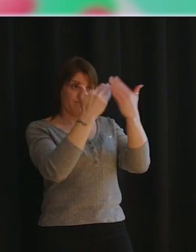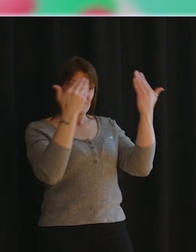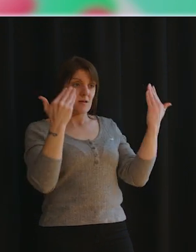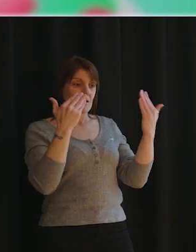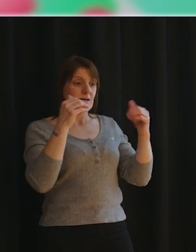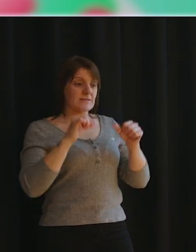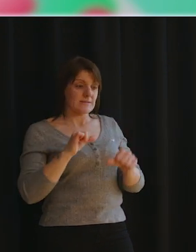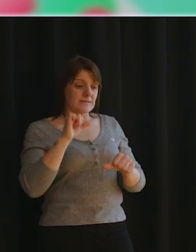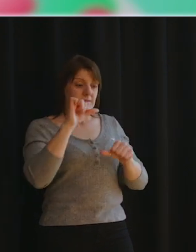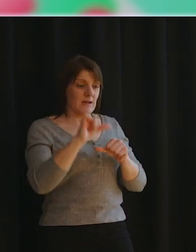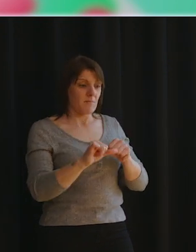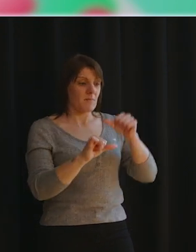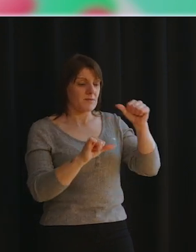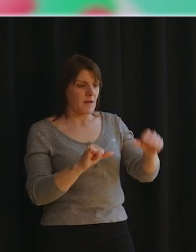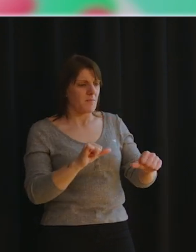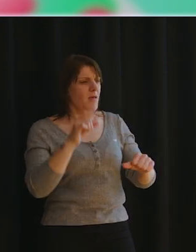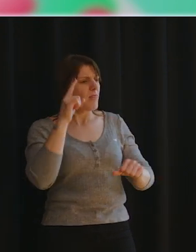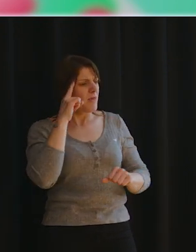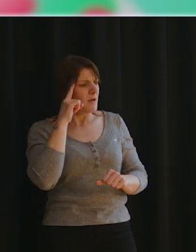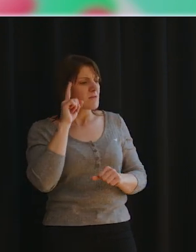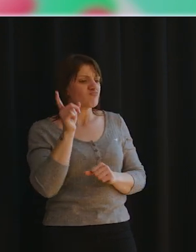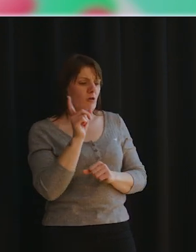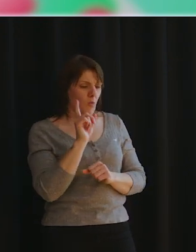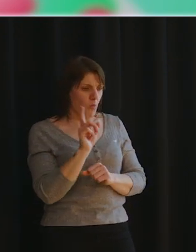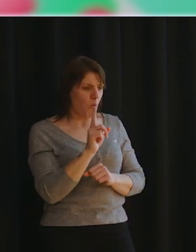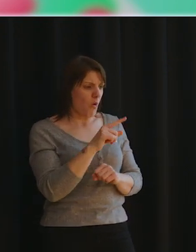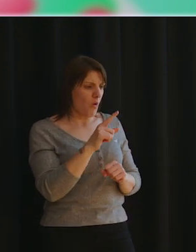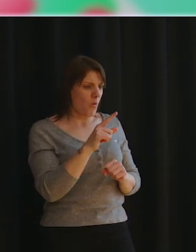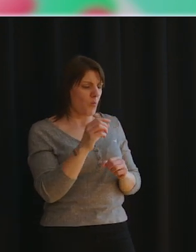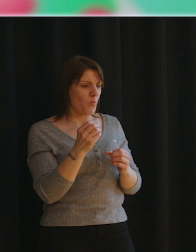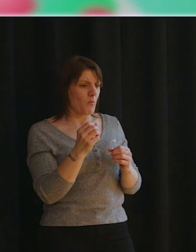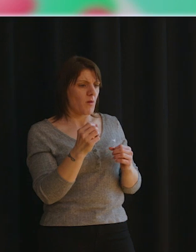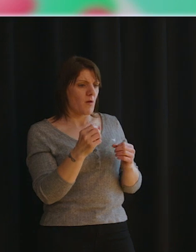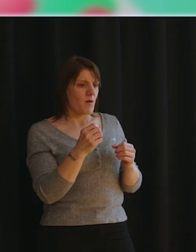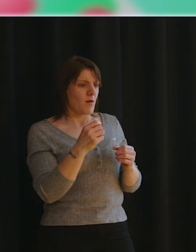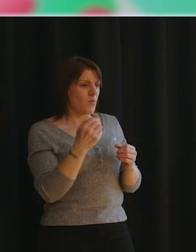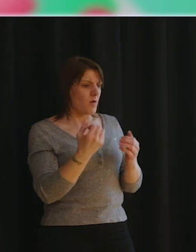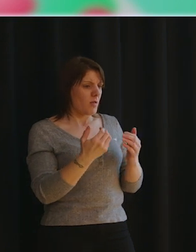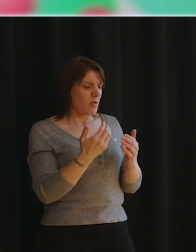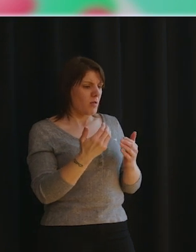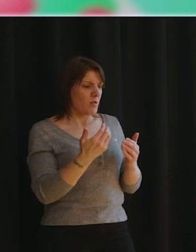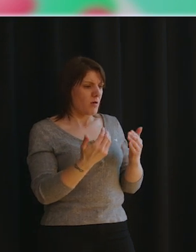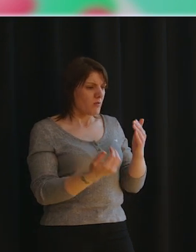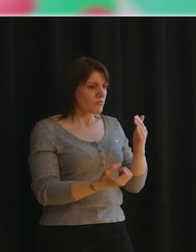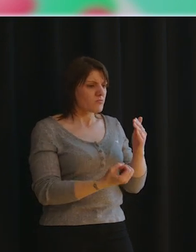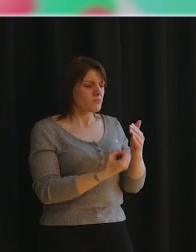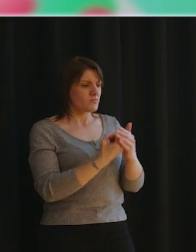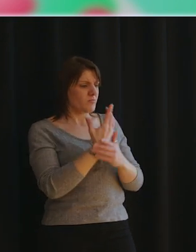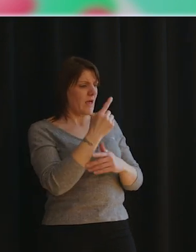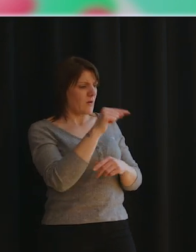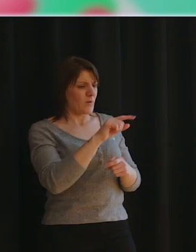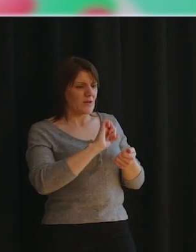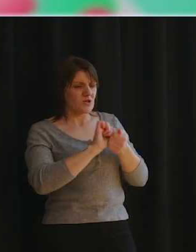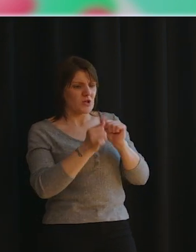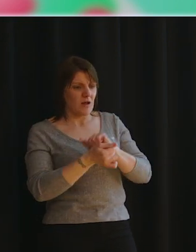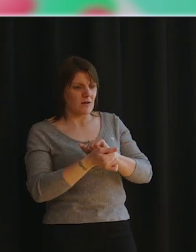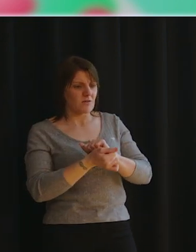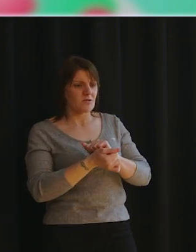are these trigger points for this person going to be, and then adapting and managing it through, we can